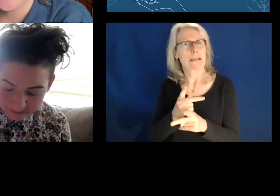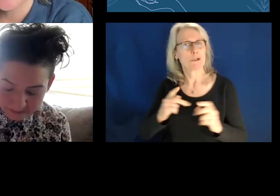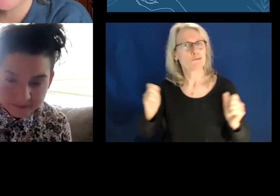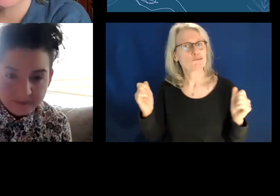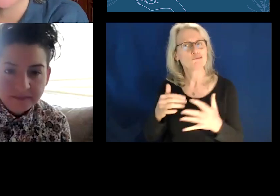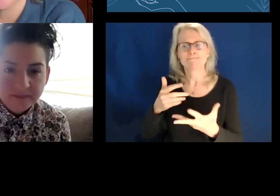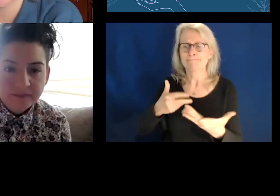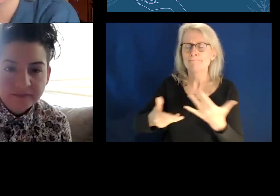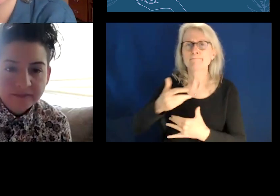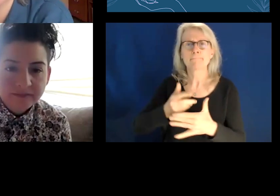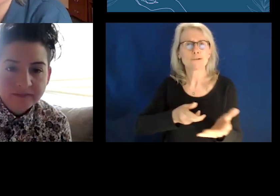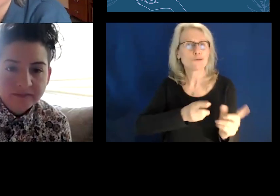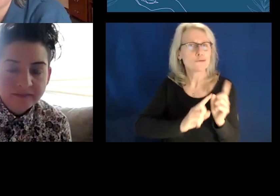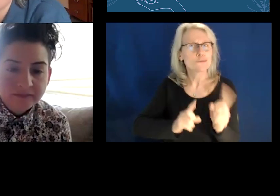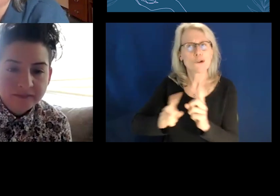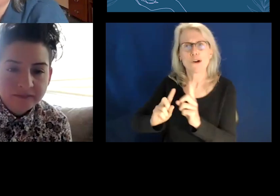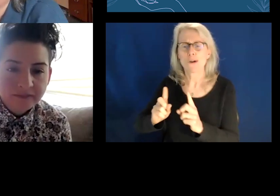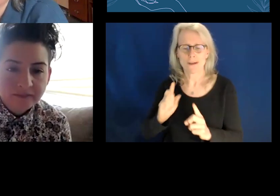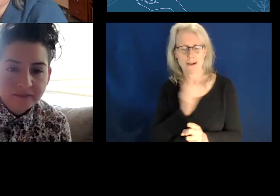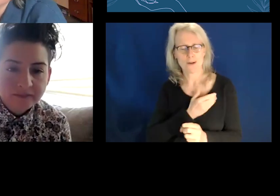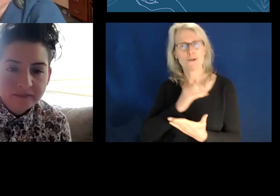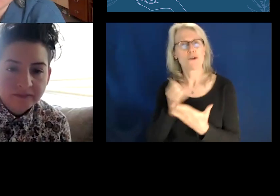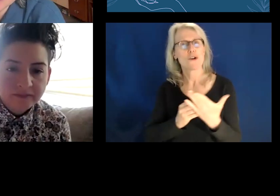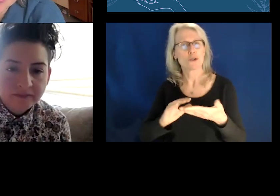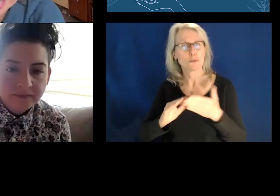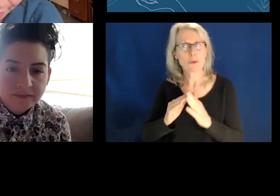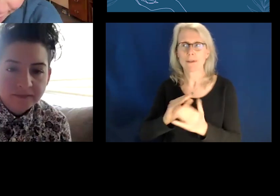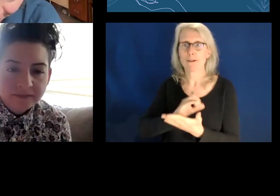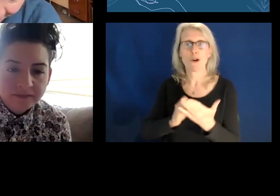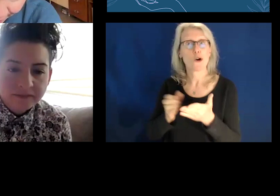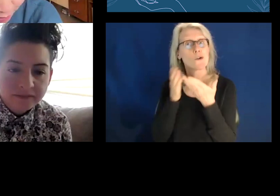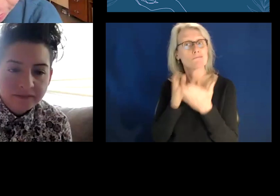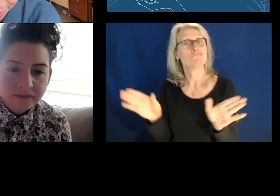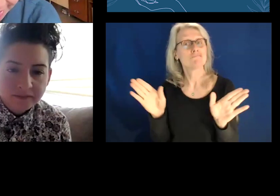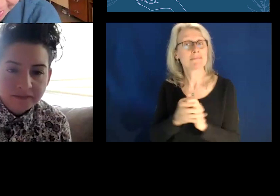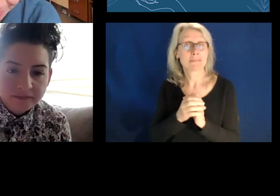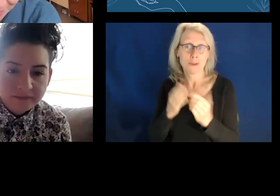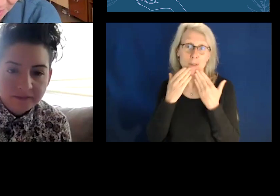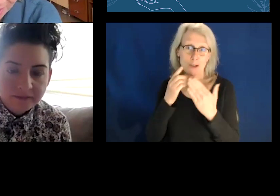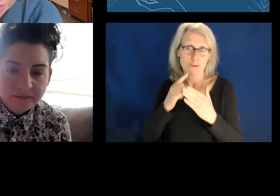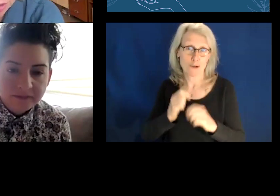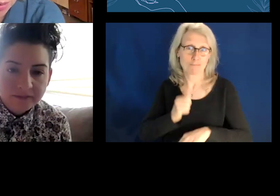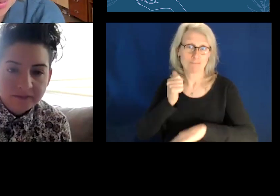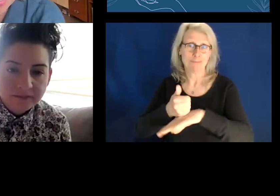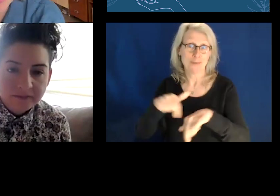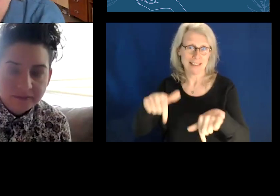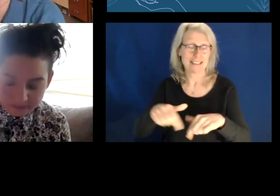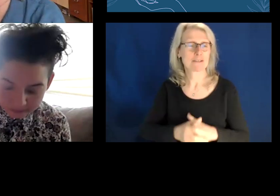and talk to people in our own community and in our art scene. So thanks for doing all this.